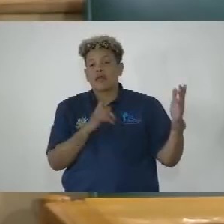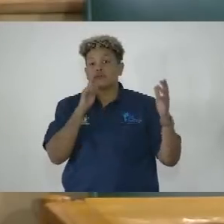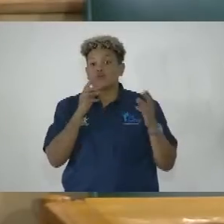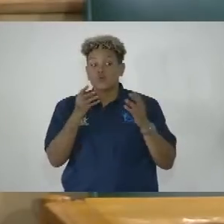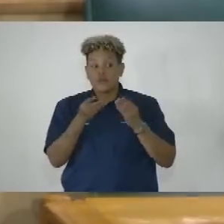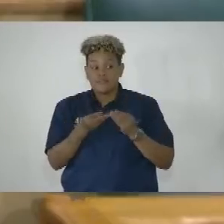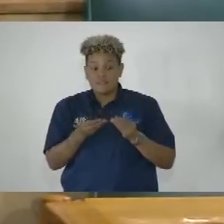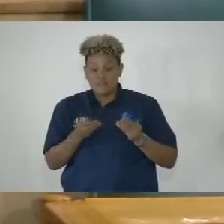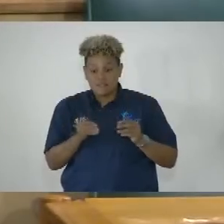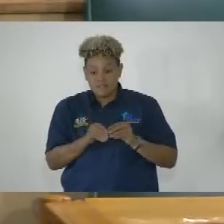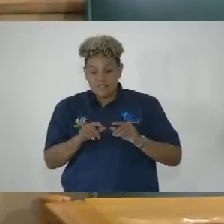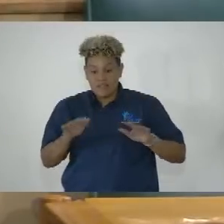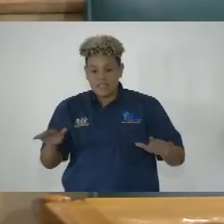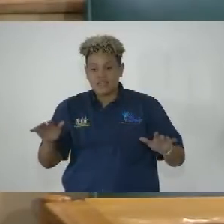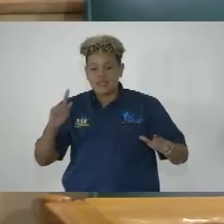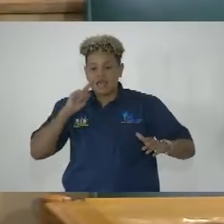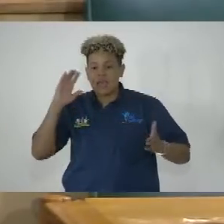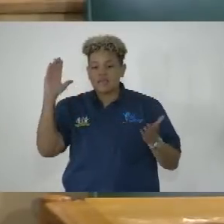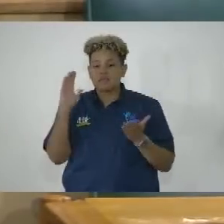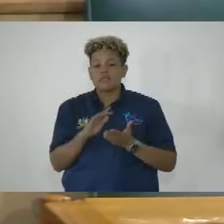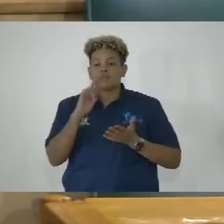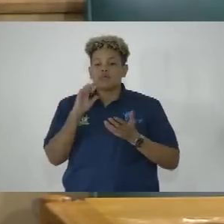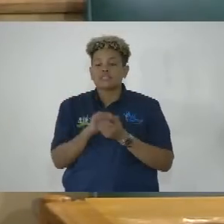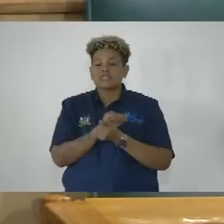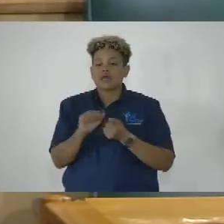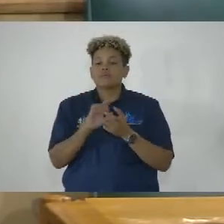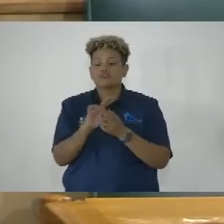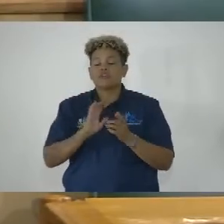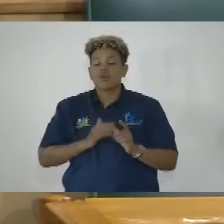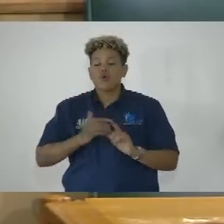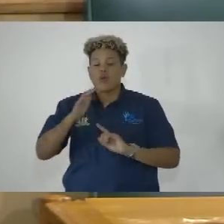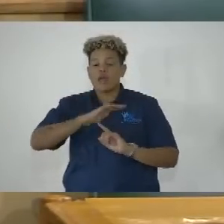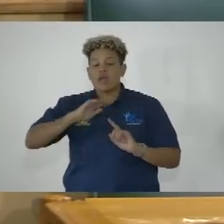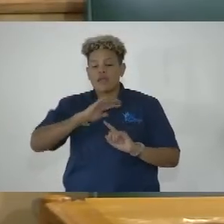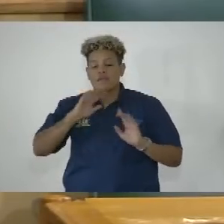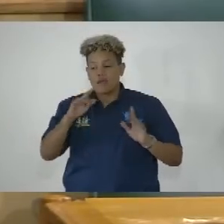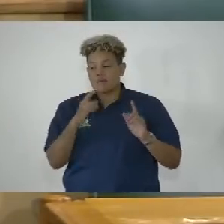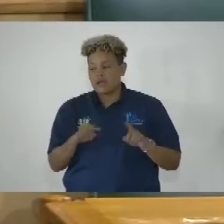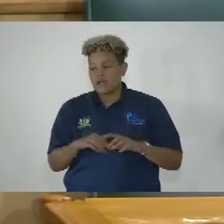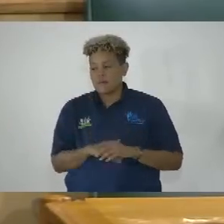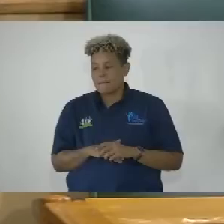out and minimize the damage to our environment.